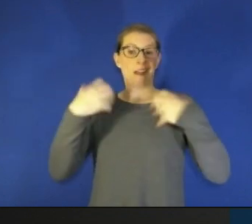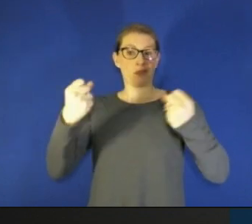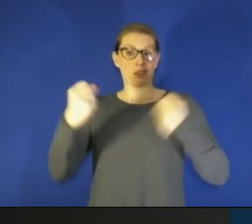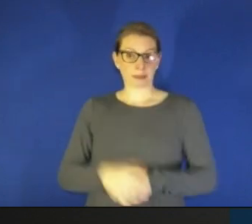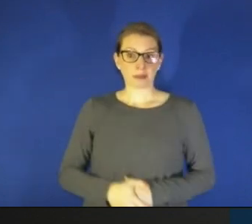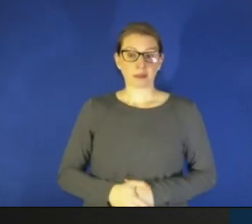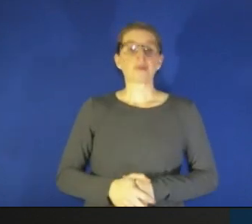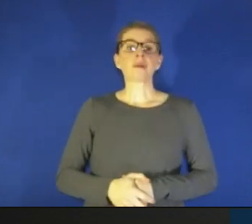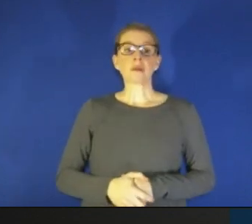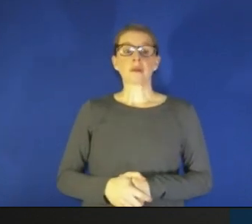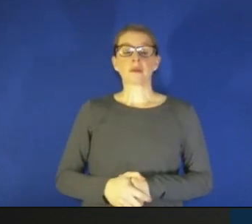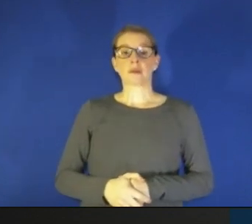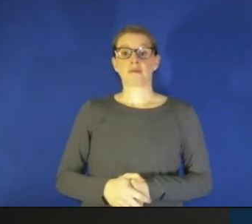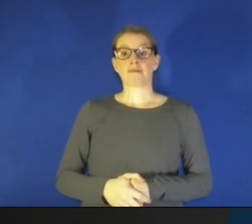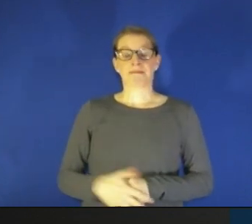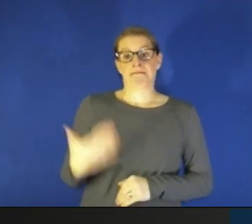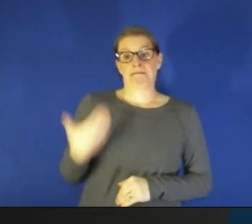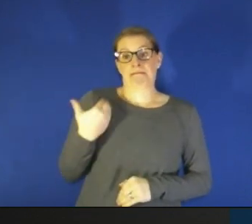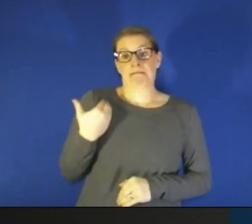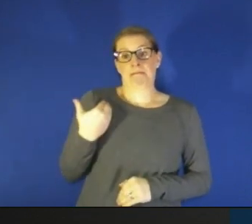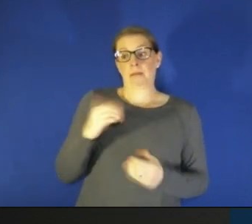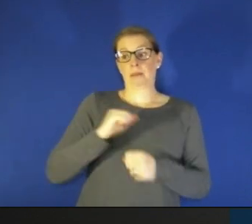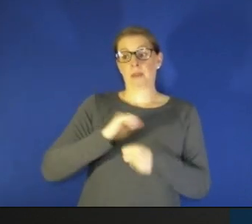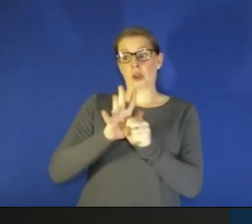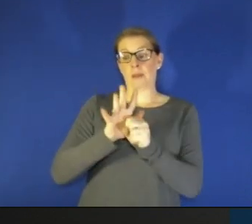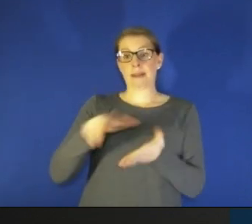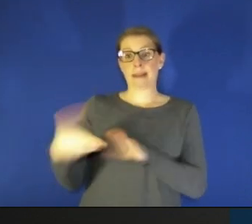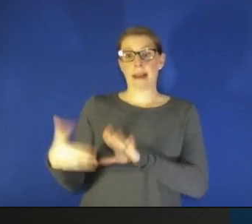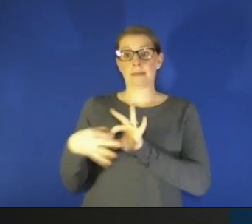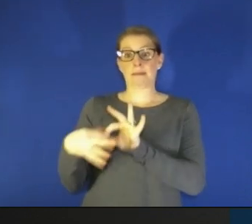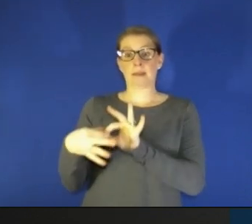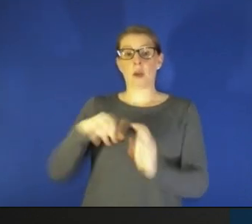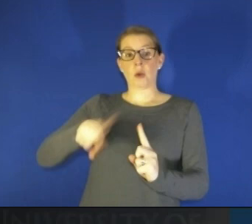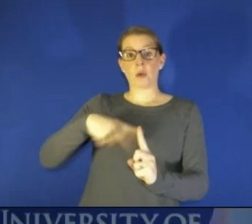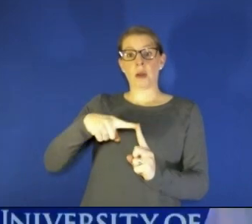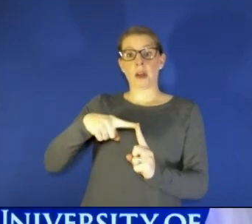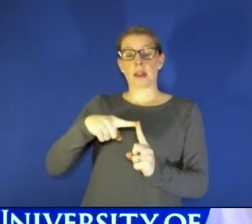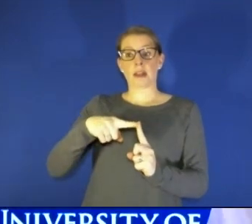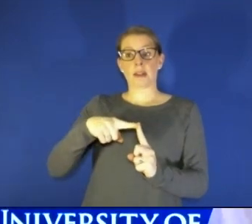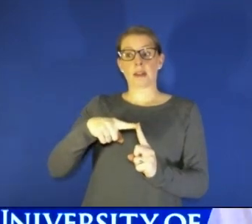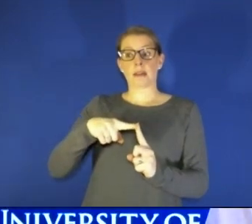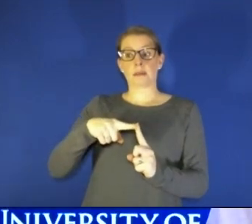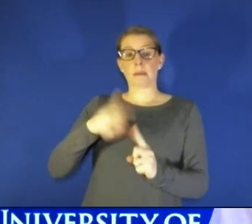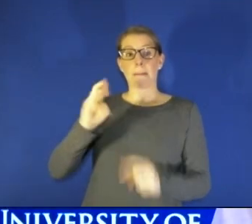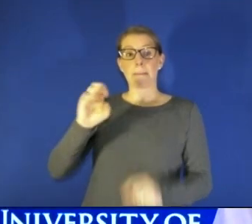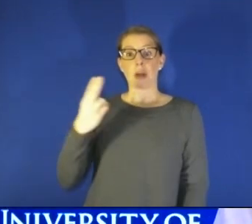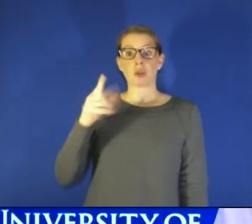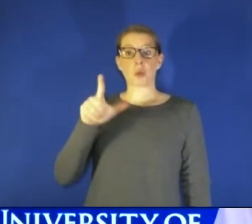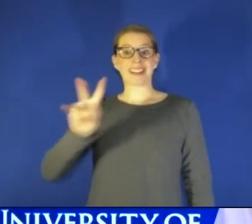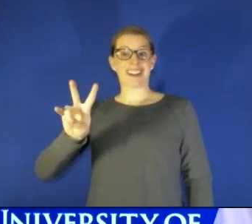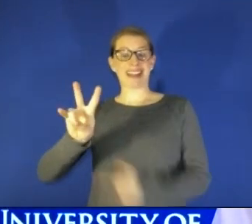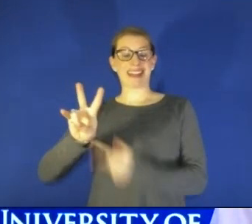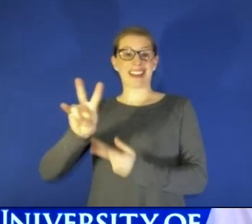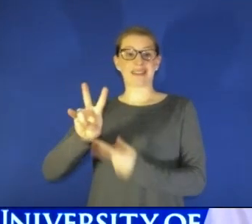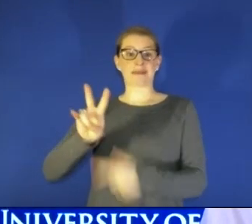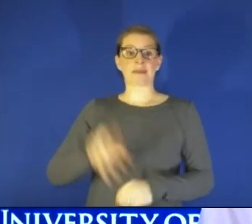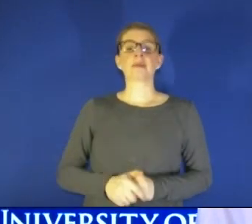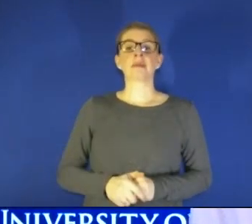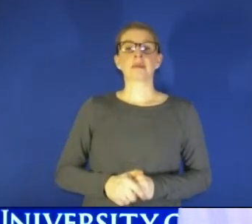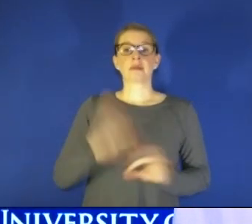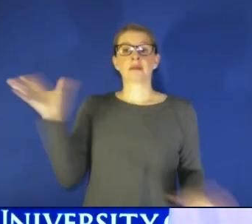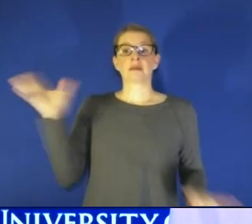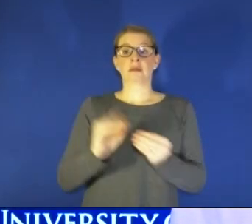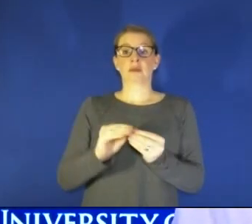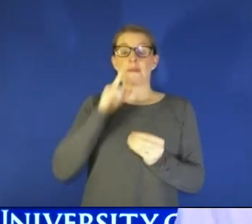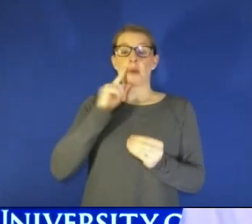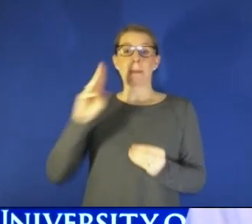Our last COVID death was on the 24 hours on March 27th. So that brings our total for March